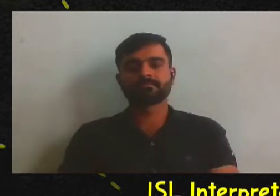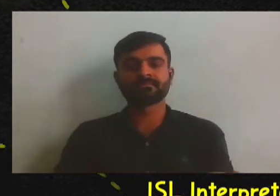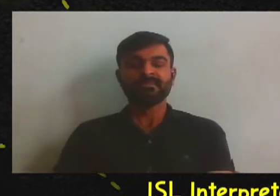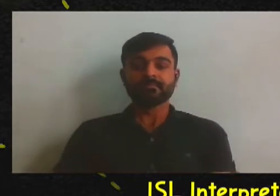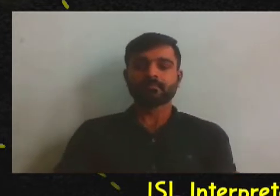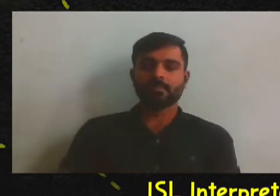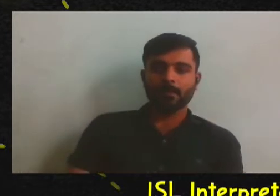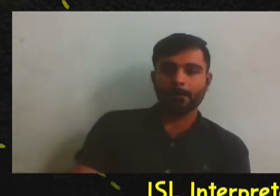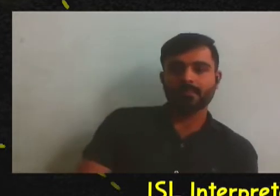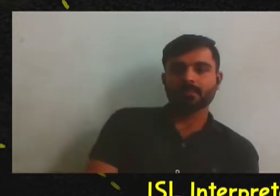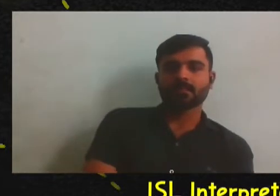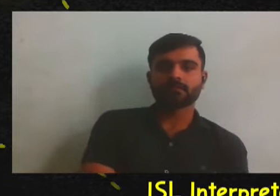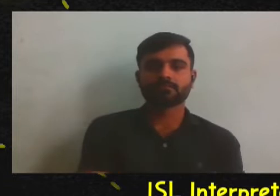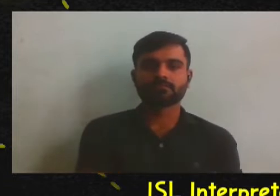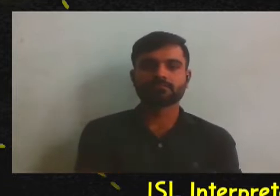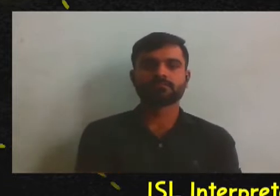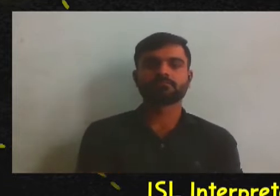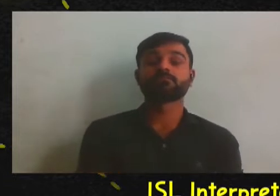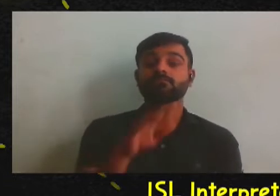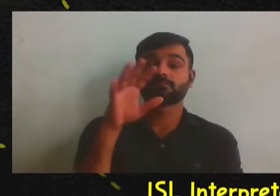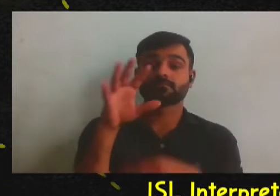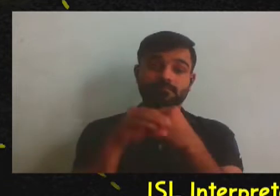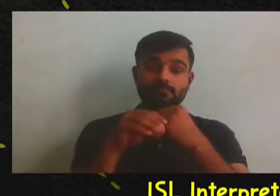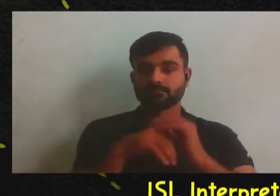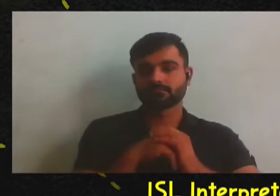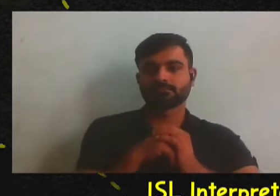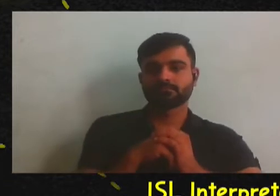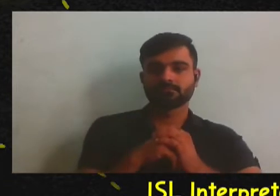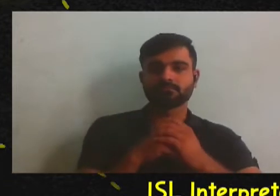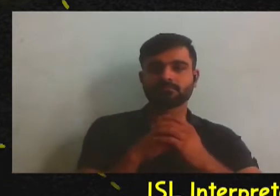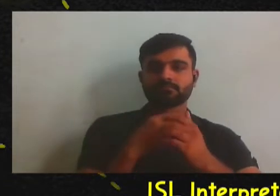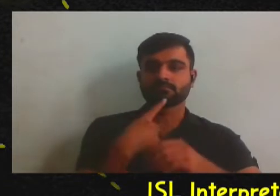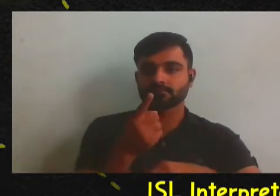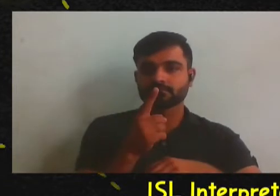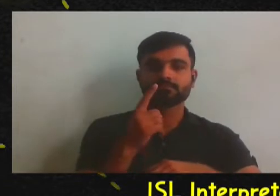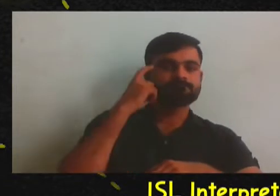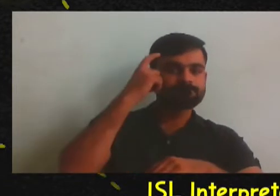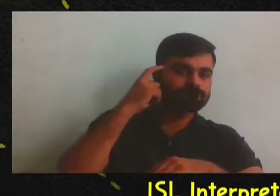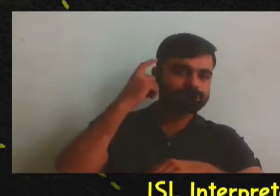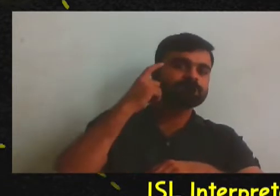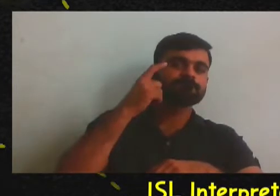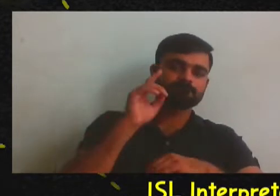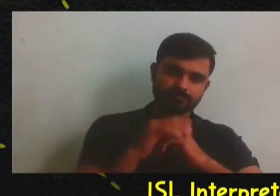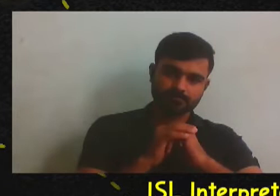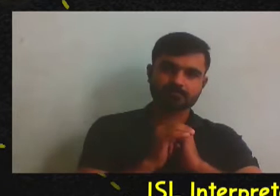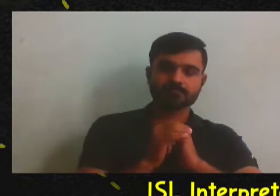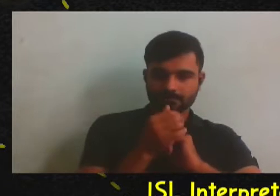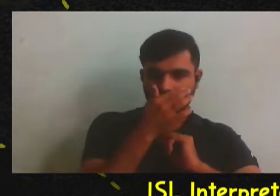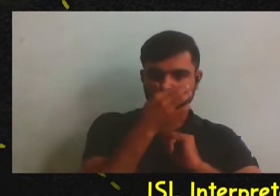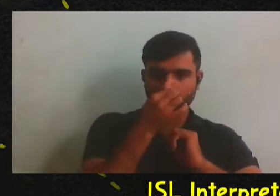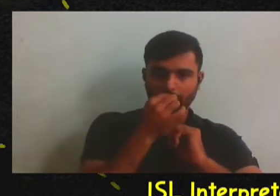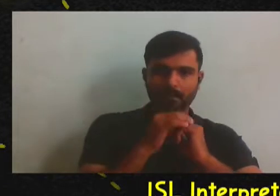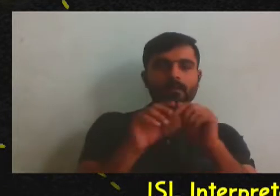Can I, sorry. Please, Vinay. No, I was also thinking that,